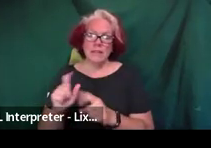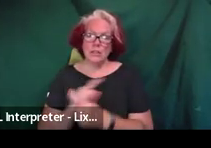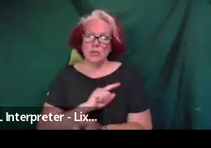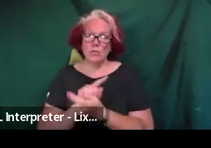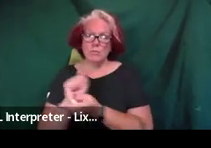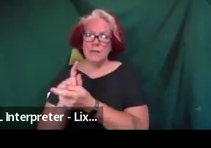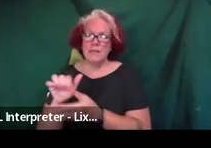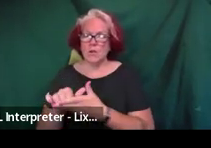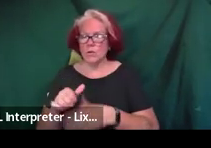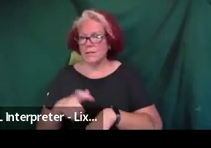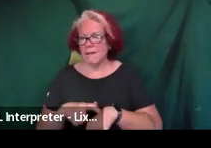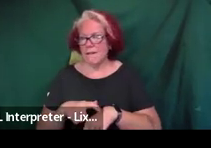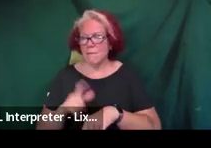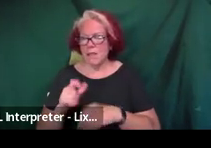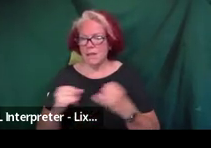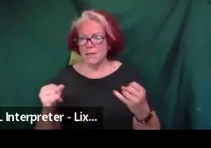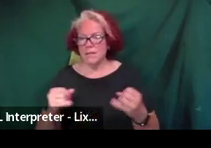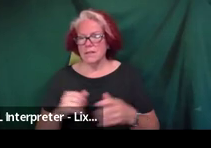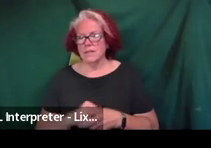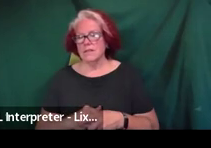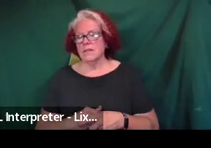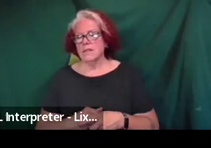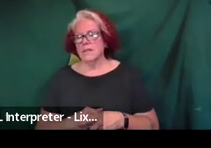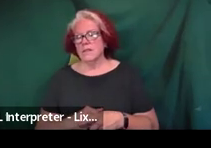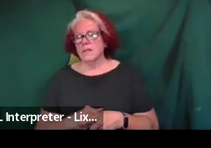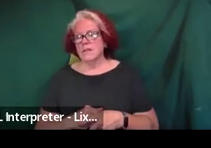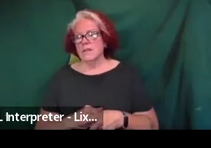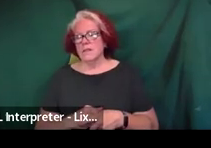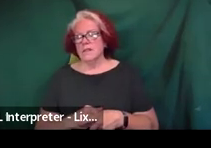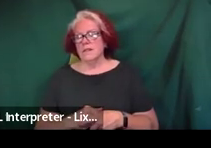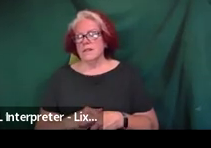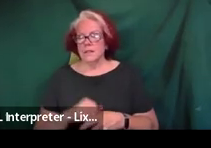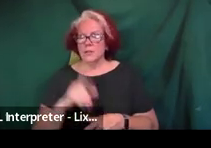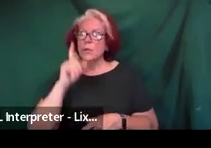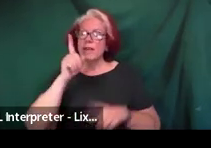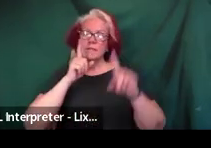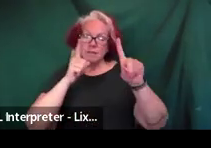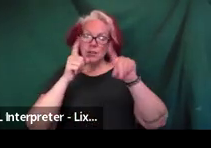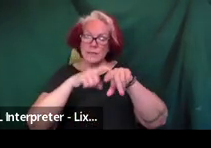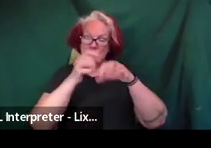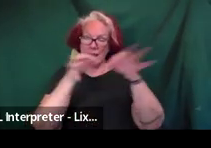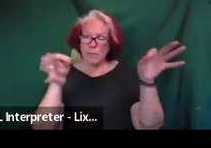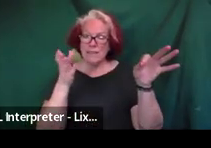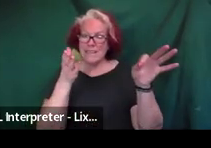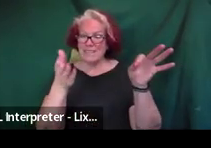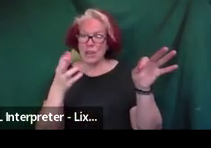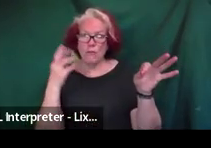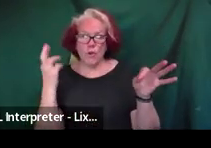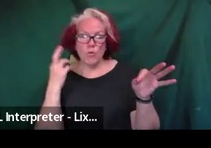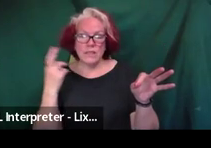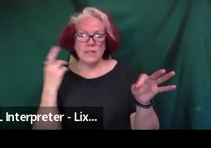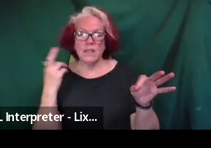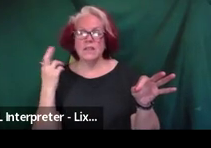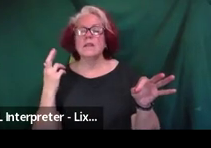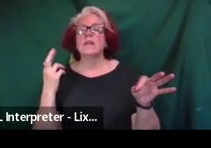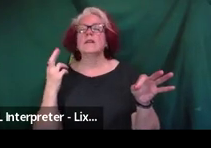timelines, because you know, when we're looking at those timelines, they're there for a purpose so that we can get